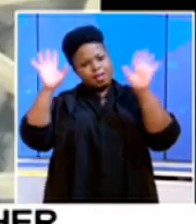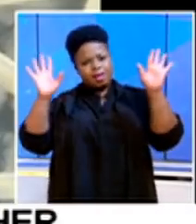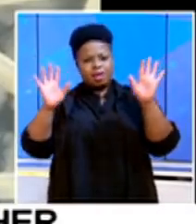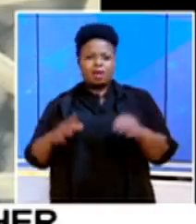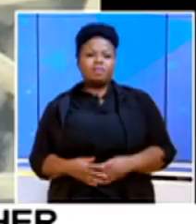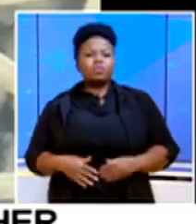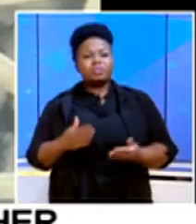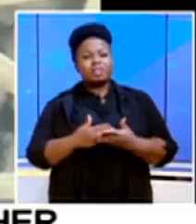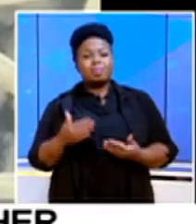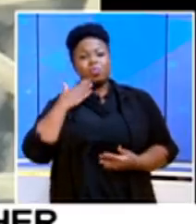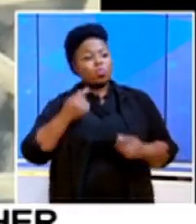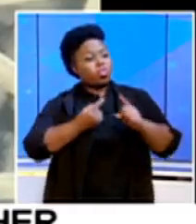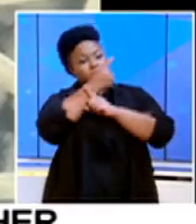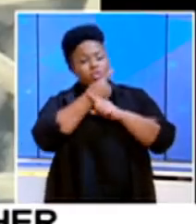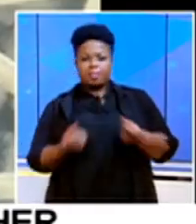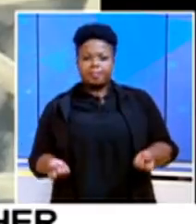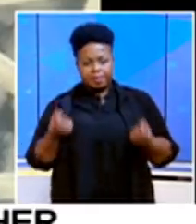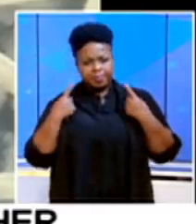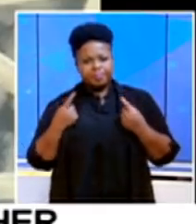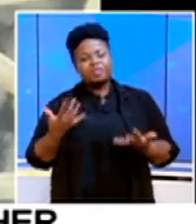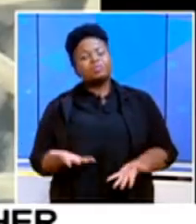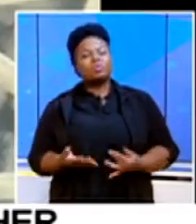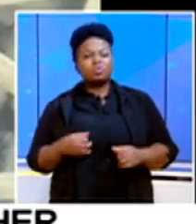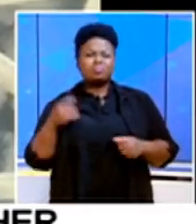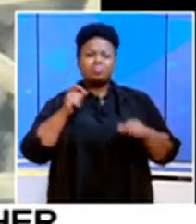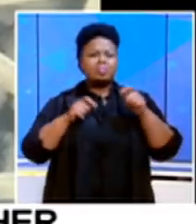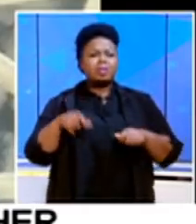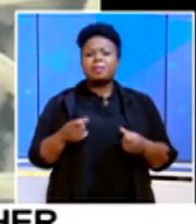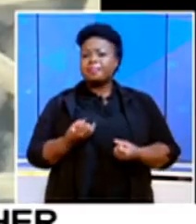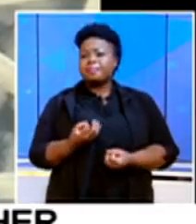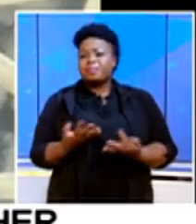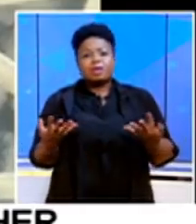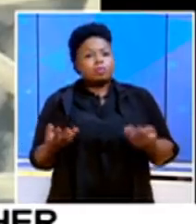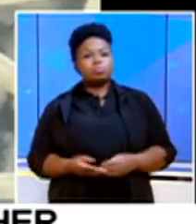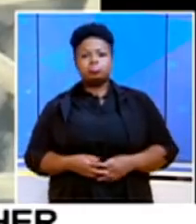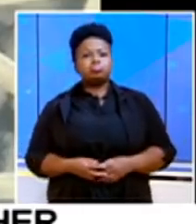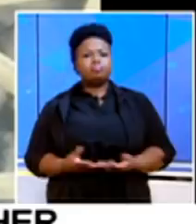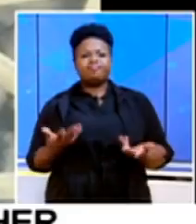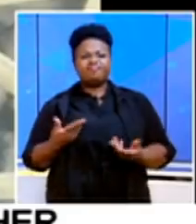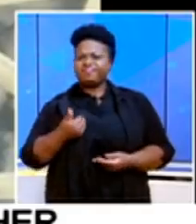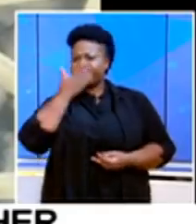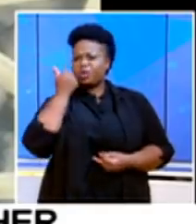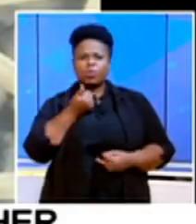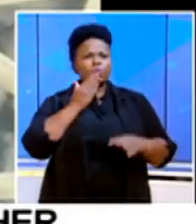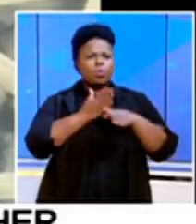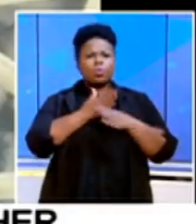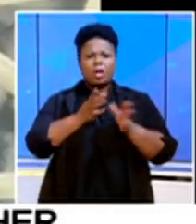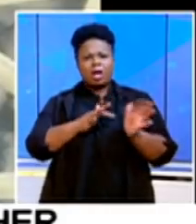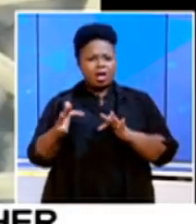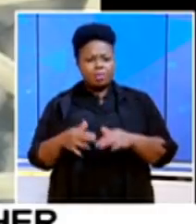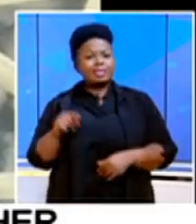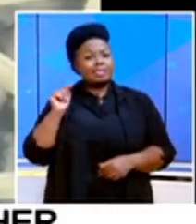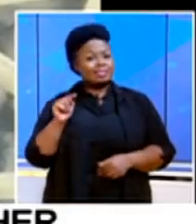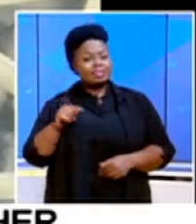misunderstanding or misinterpretations that could be there or out in the public in terms of how this is being operationalized and what